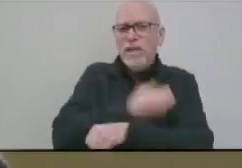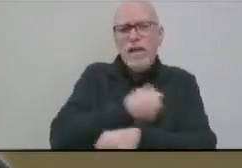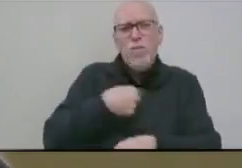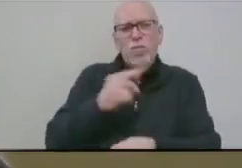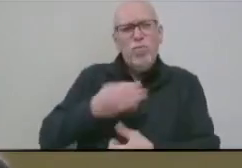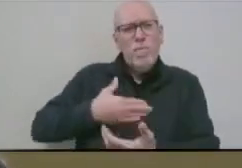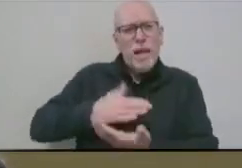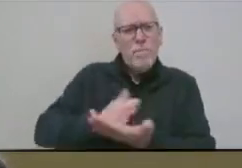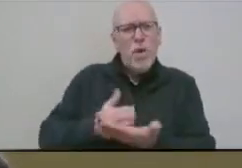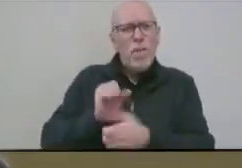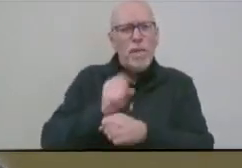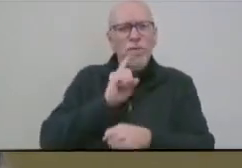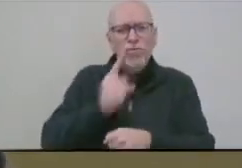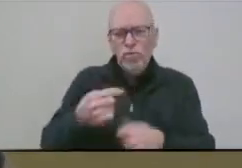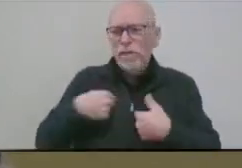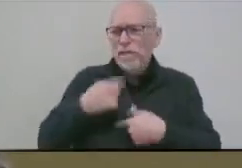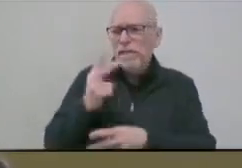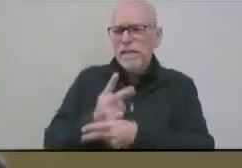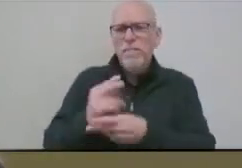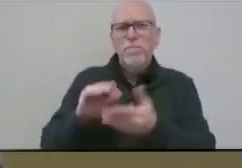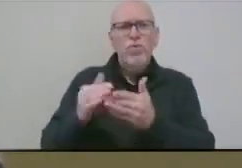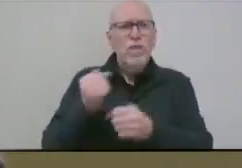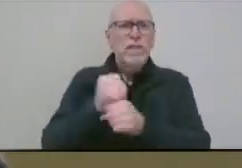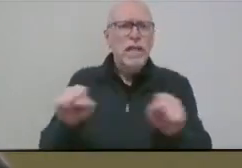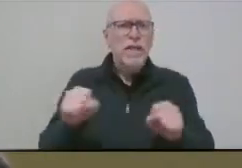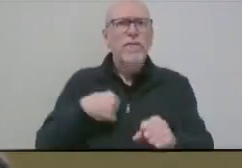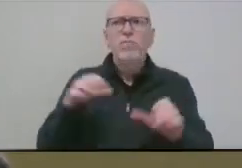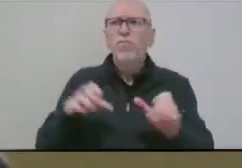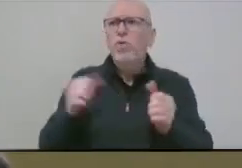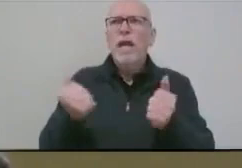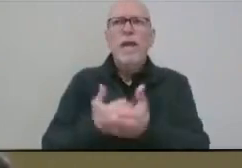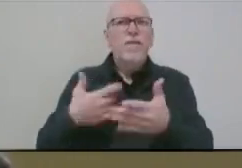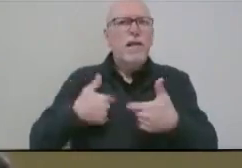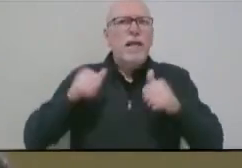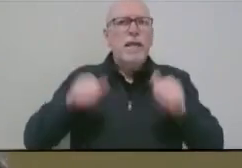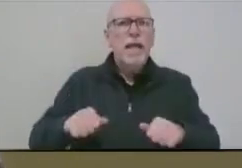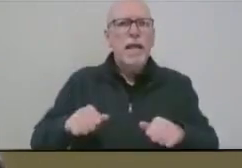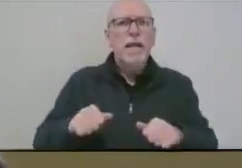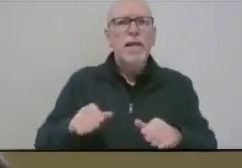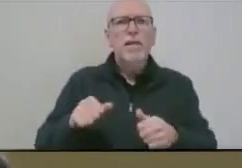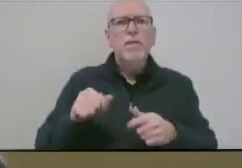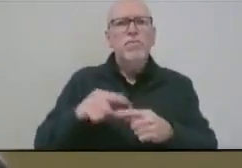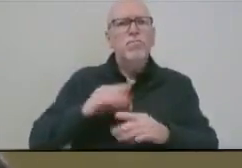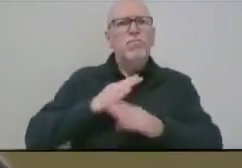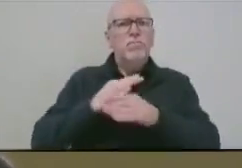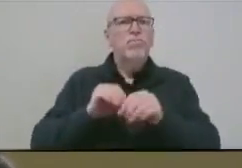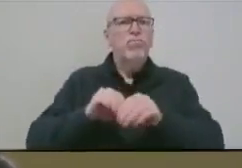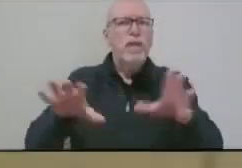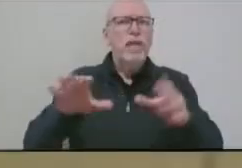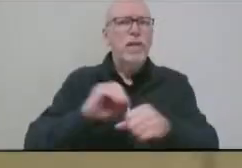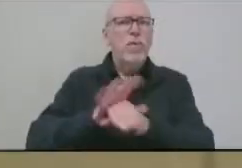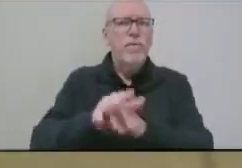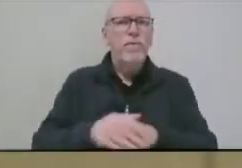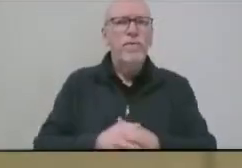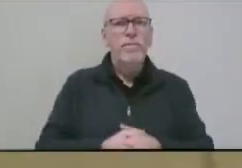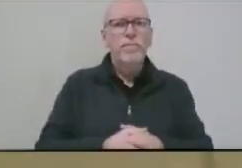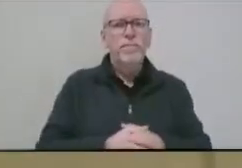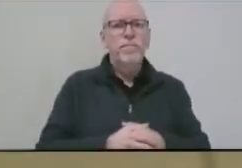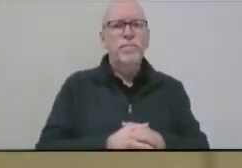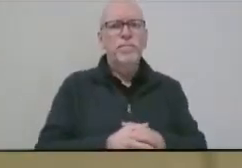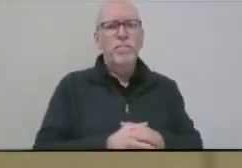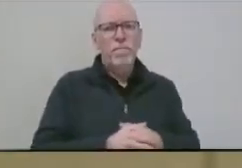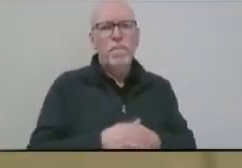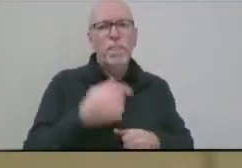make sure that I'm keeping the community safe and doing everything that I can to prevent the spread of COVID-19. I believe that